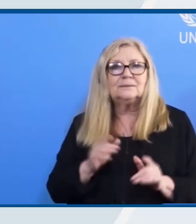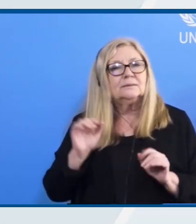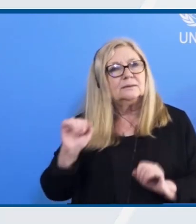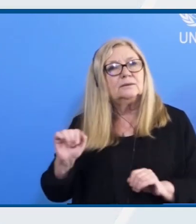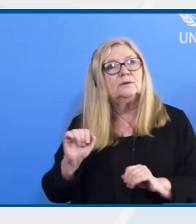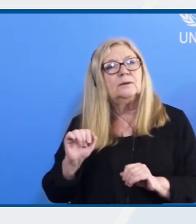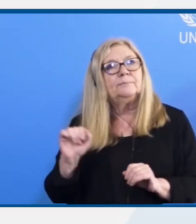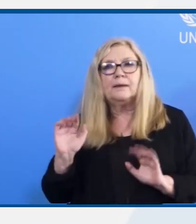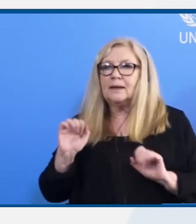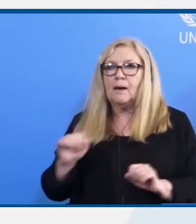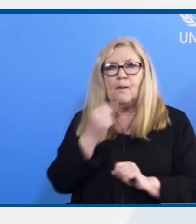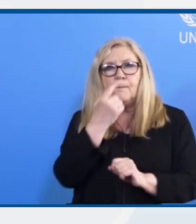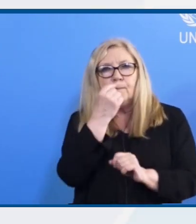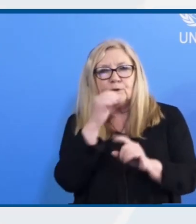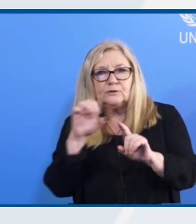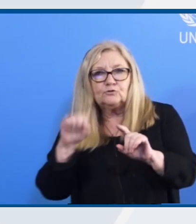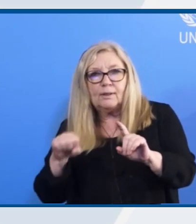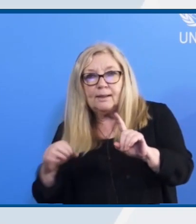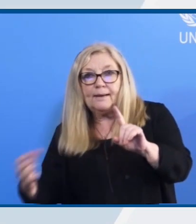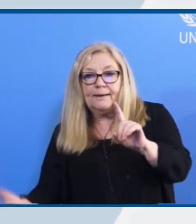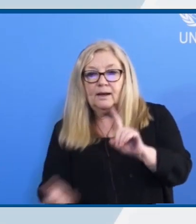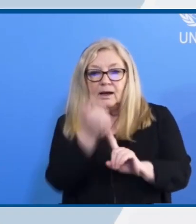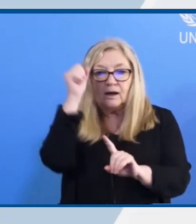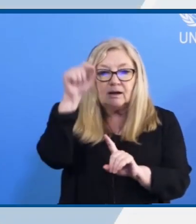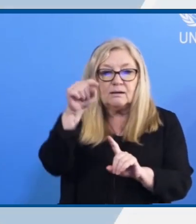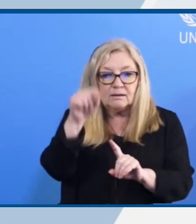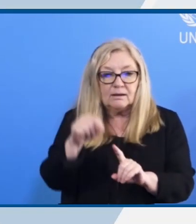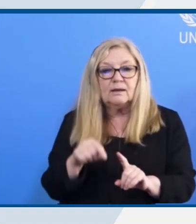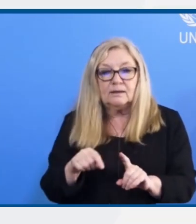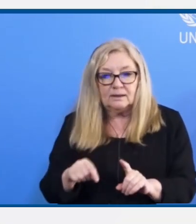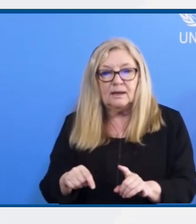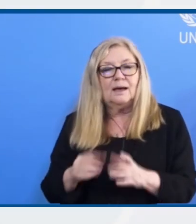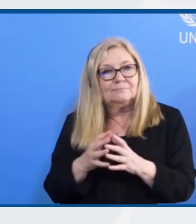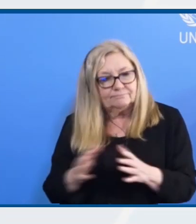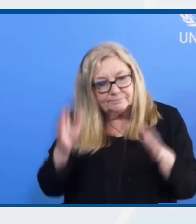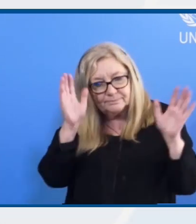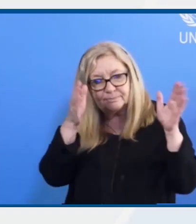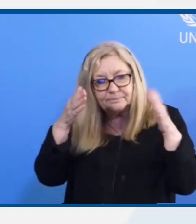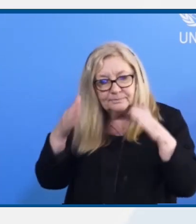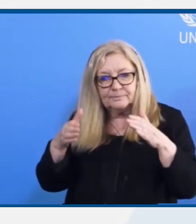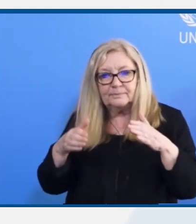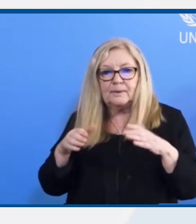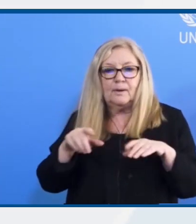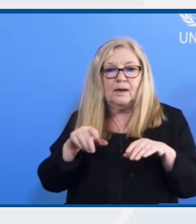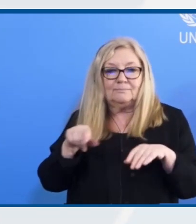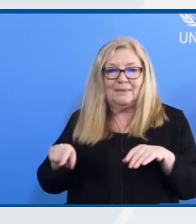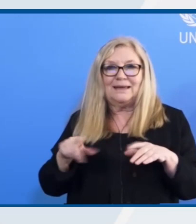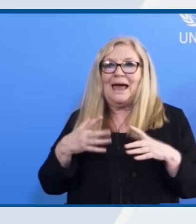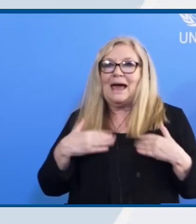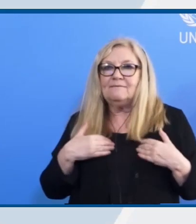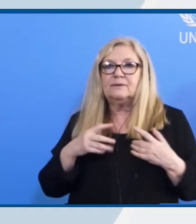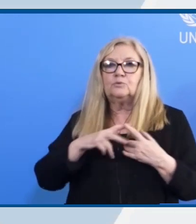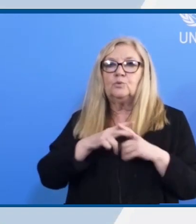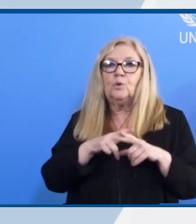strong potential tool that now we have as institutional community. Partnerships, twinnings,